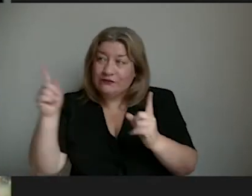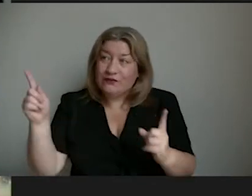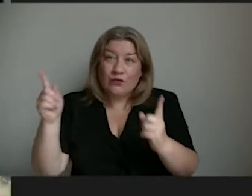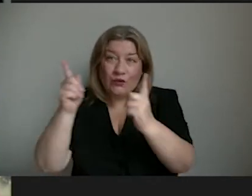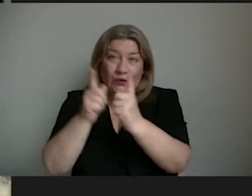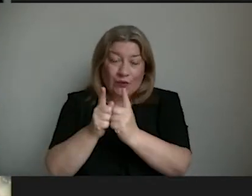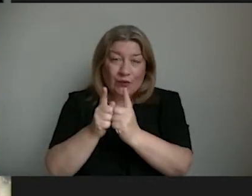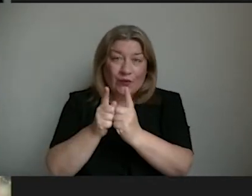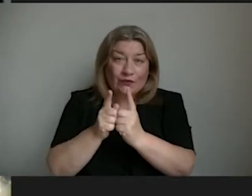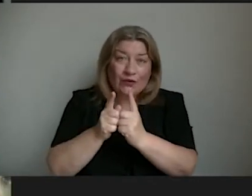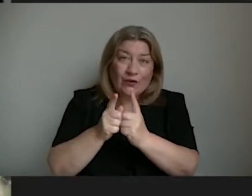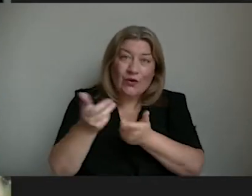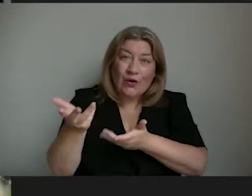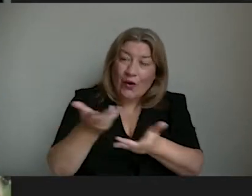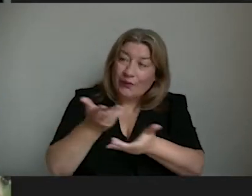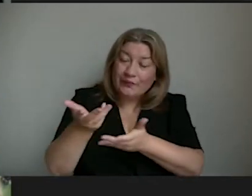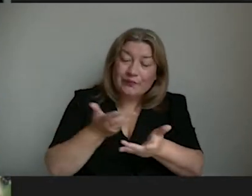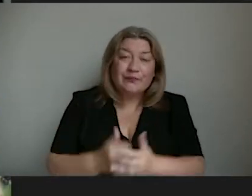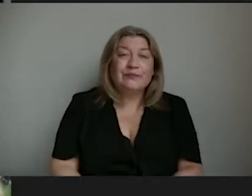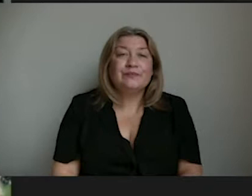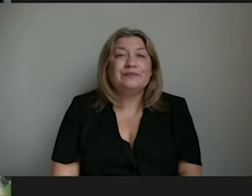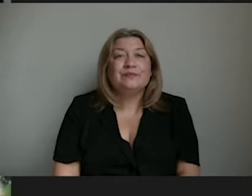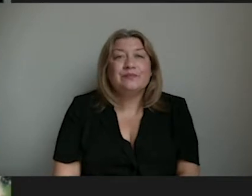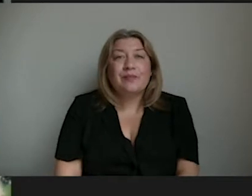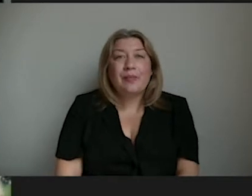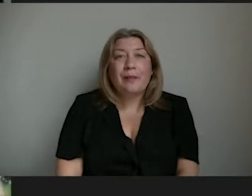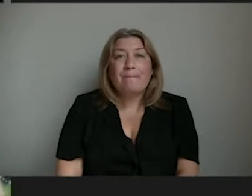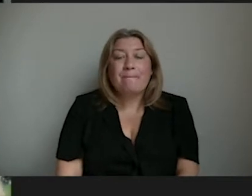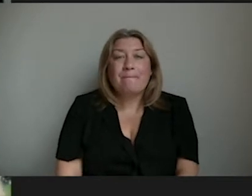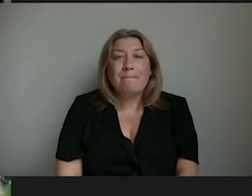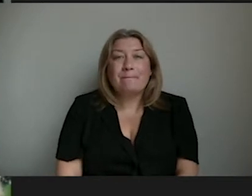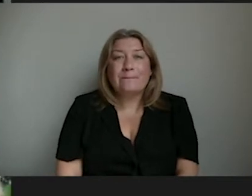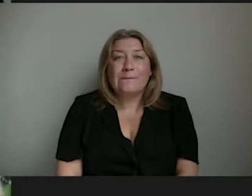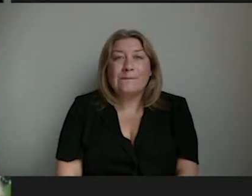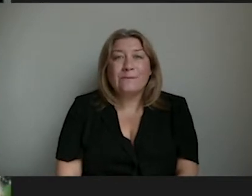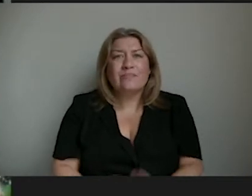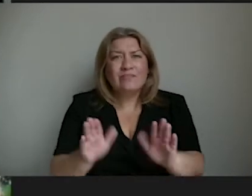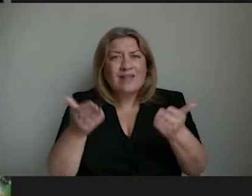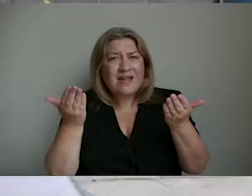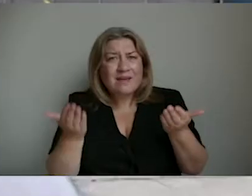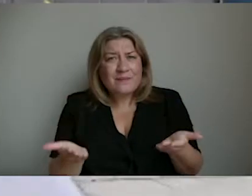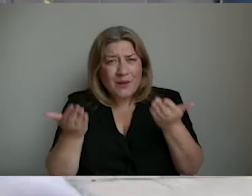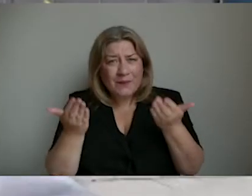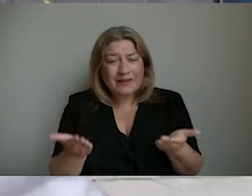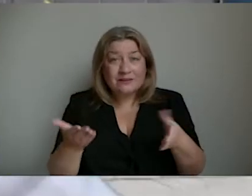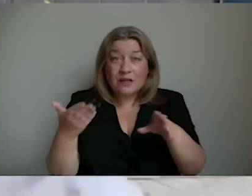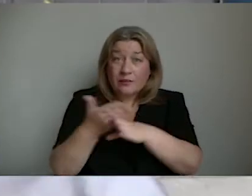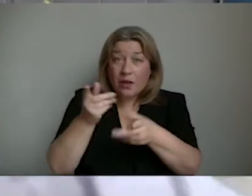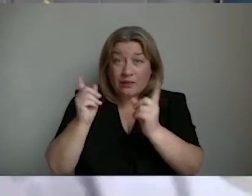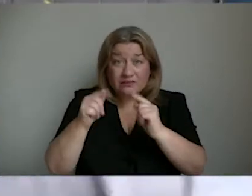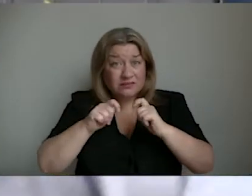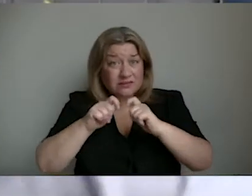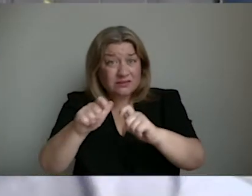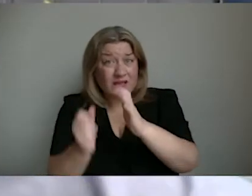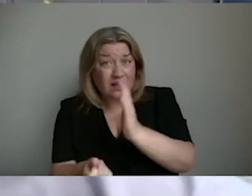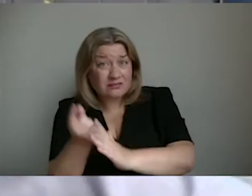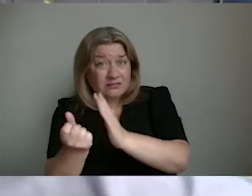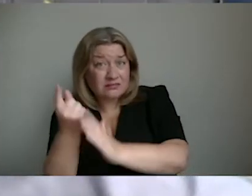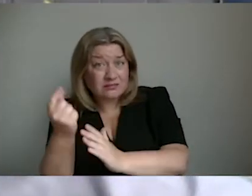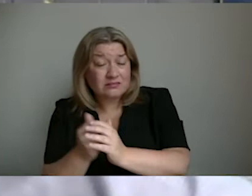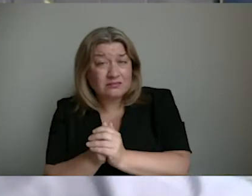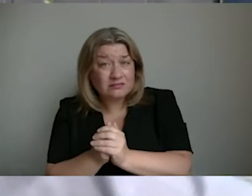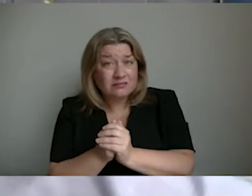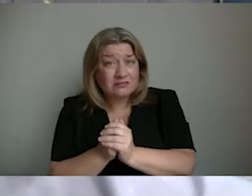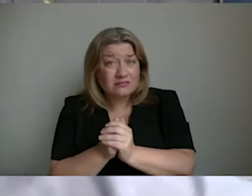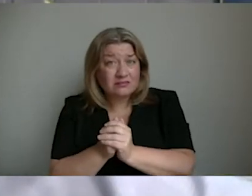and arrange interview dates with us to kind of communicate back to you. Okay, so what's going on at the moment then? Are employer interviews